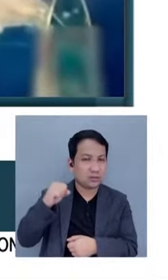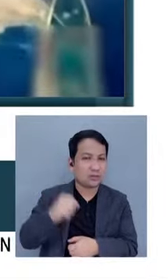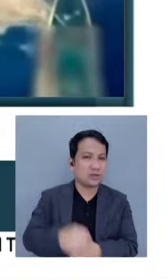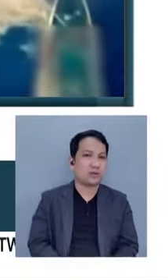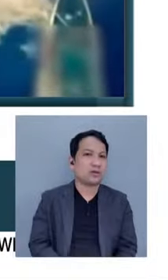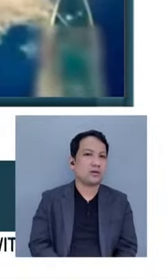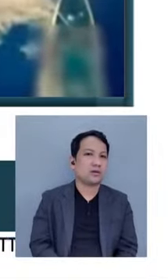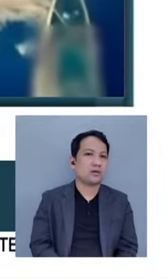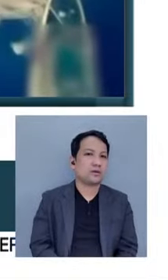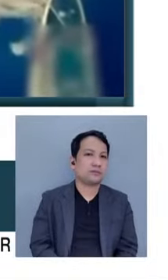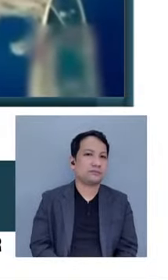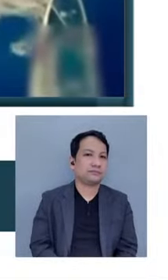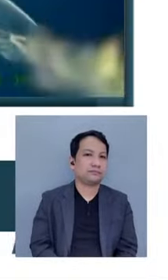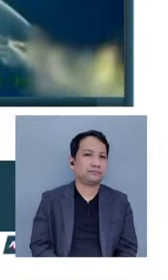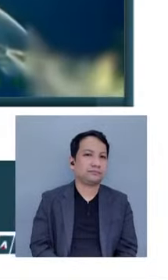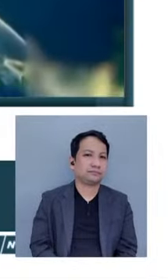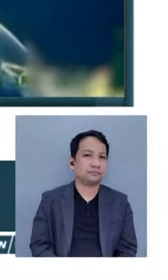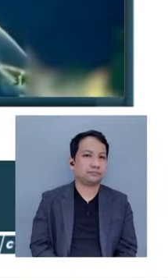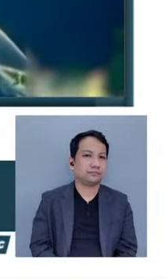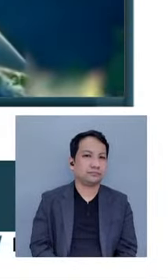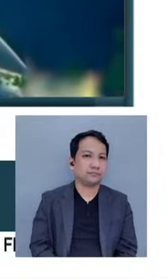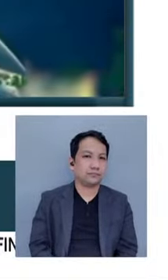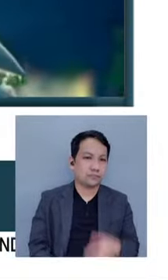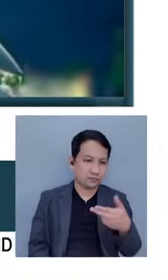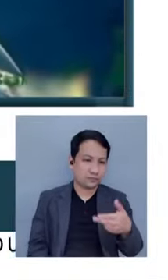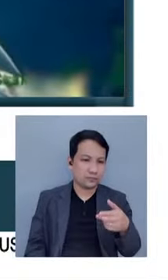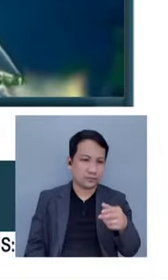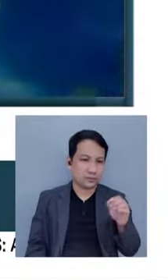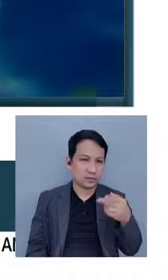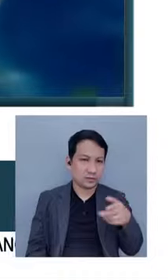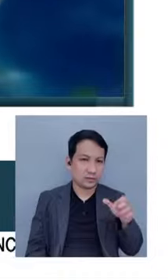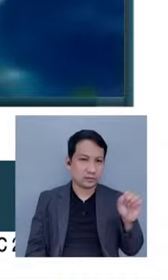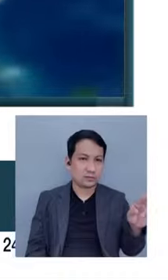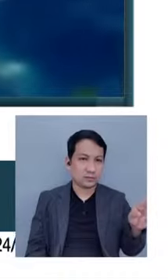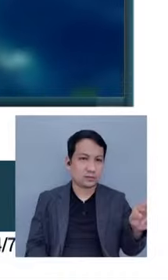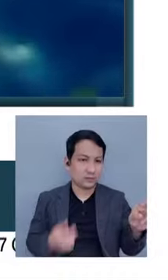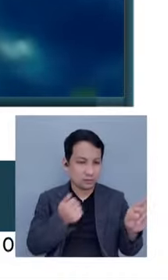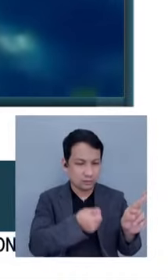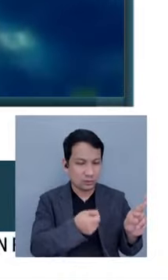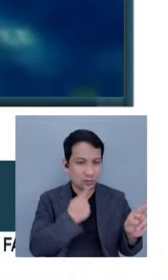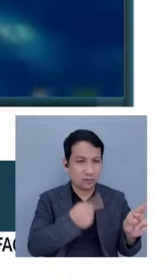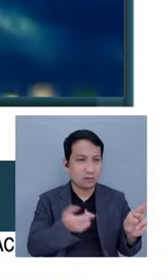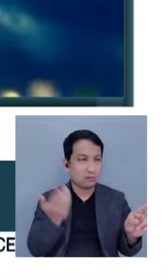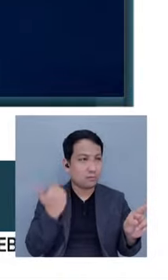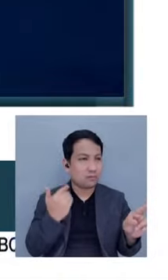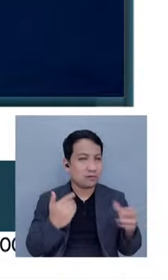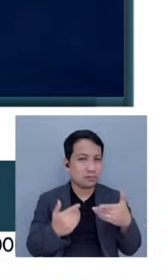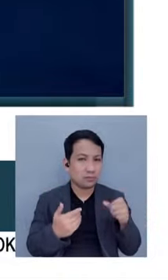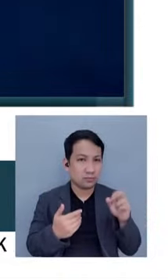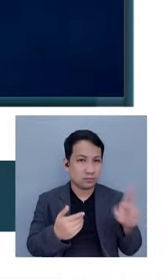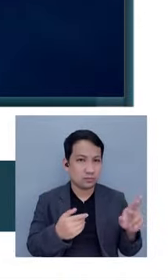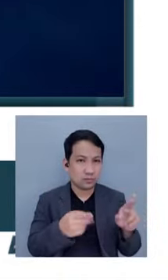is they're attacking HOR, there was an attack on HOR when there was an increase